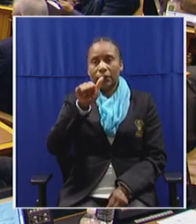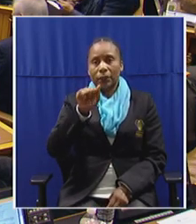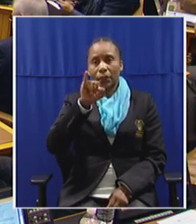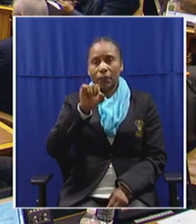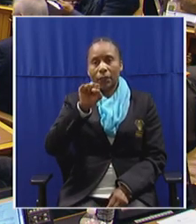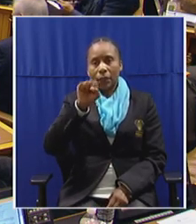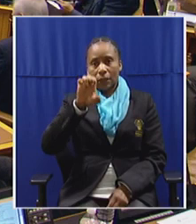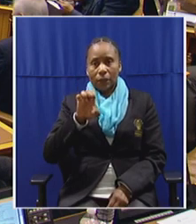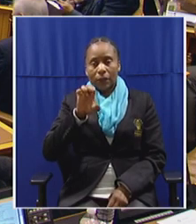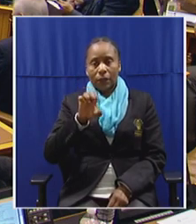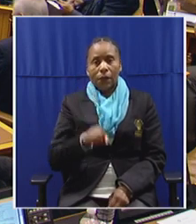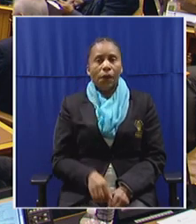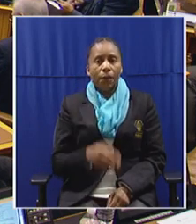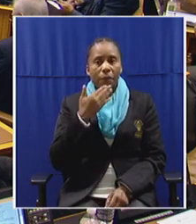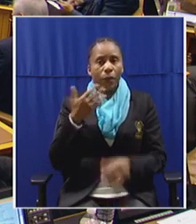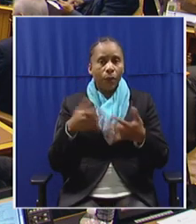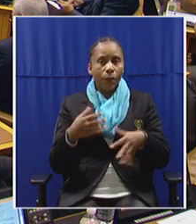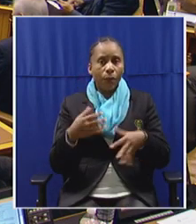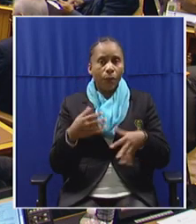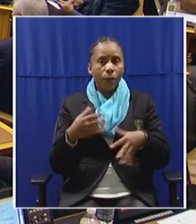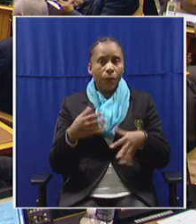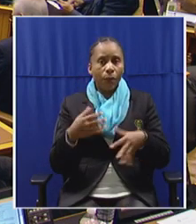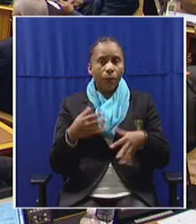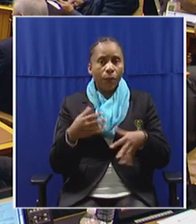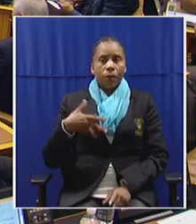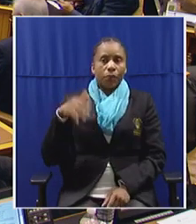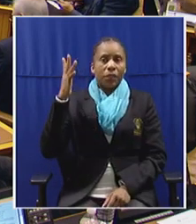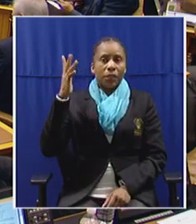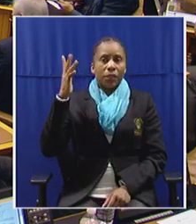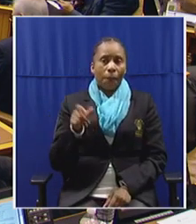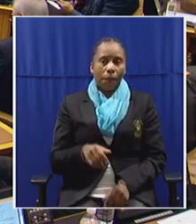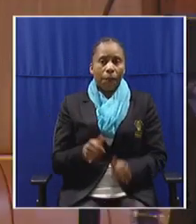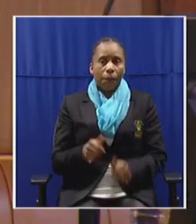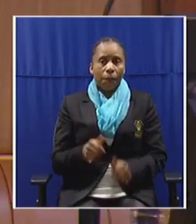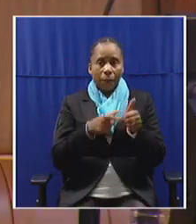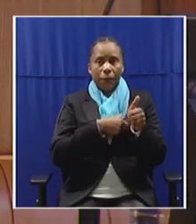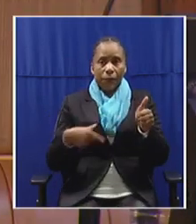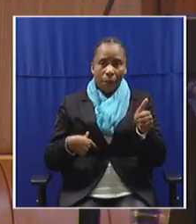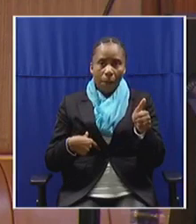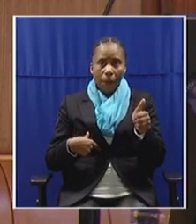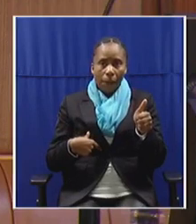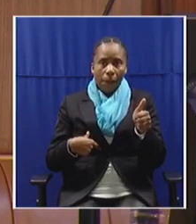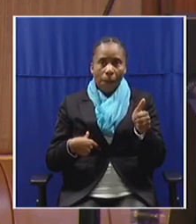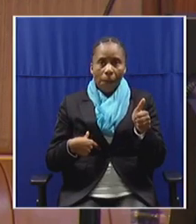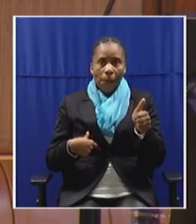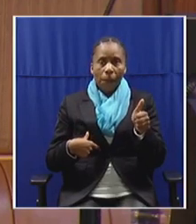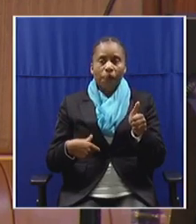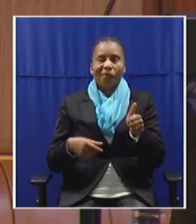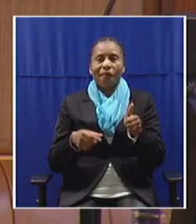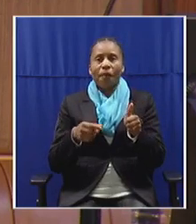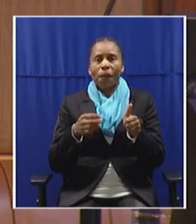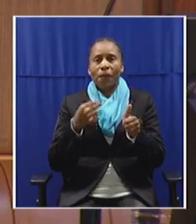Thank you very much, Madam Speaker. Deputy President, would you consider